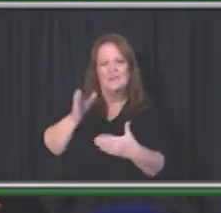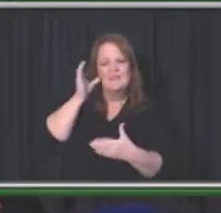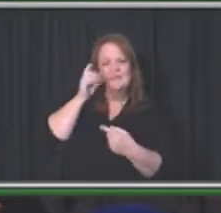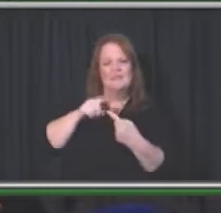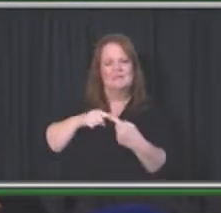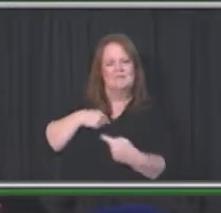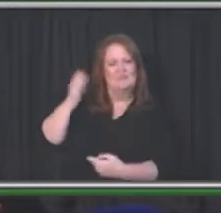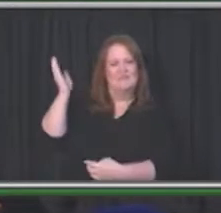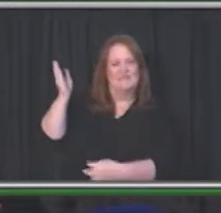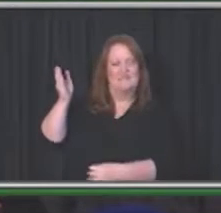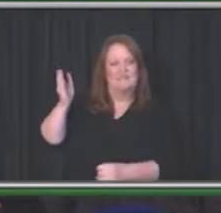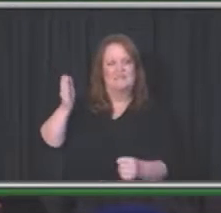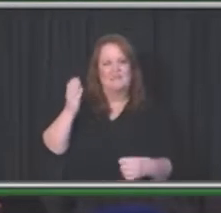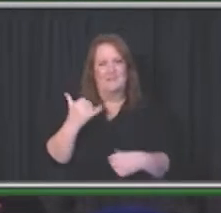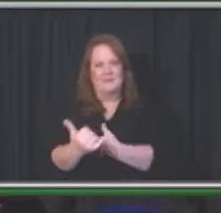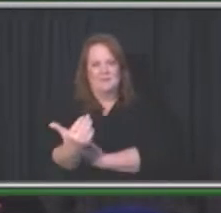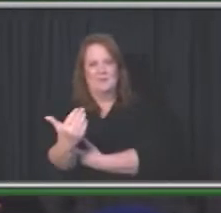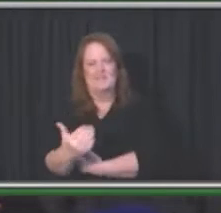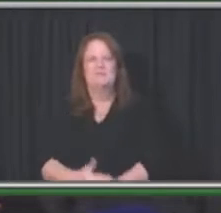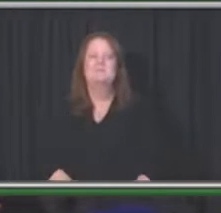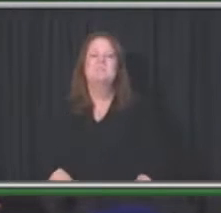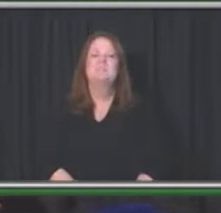speak this morning.